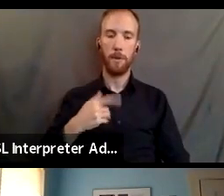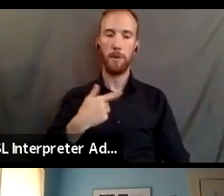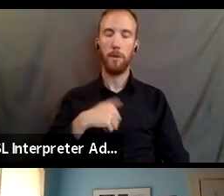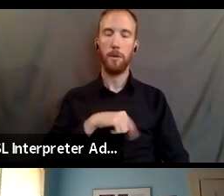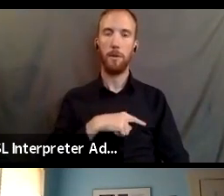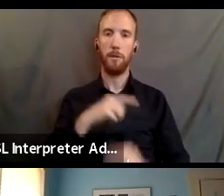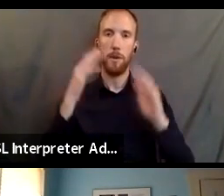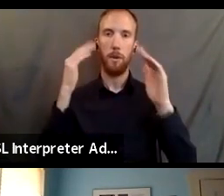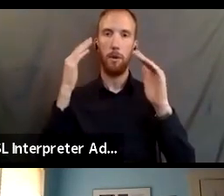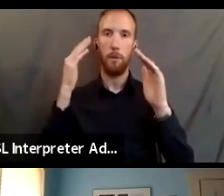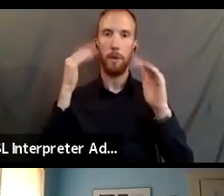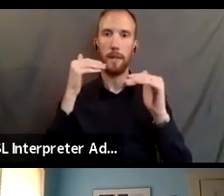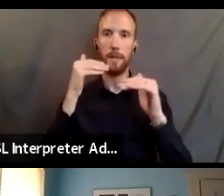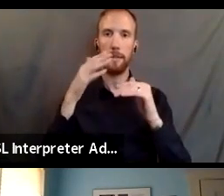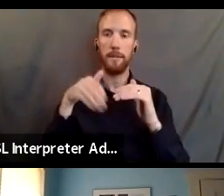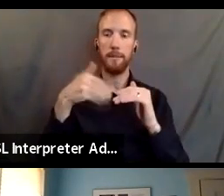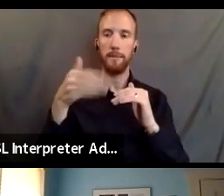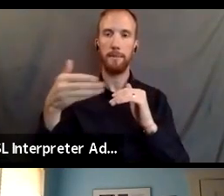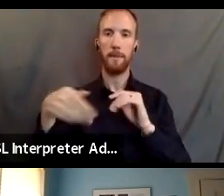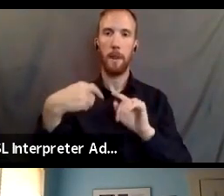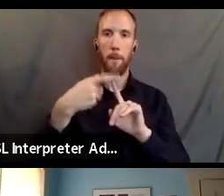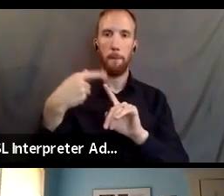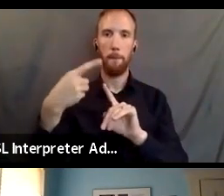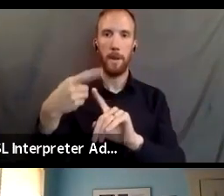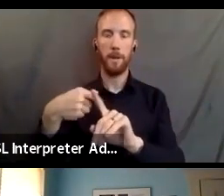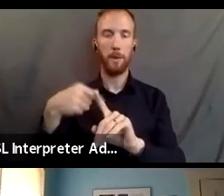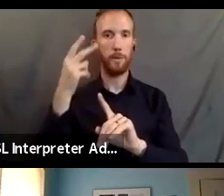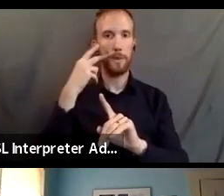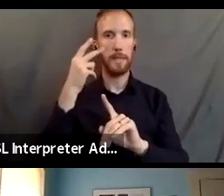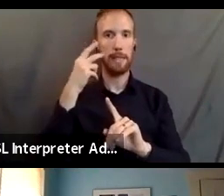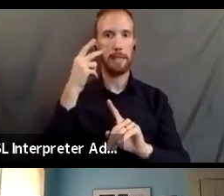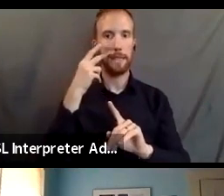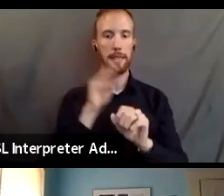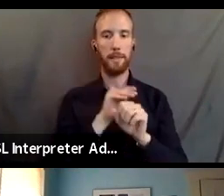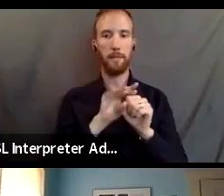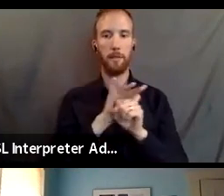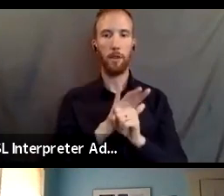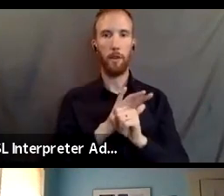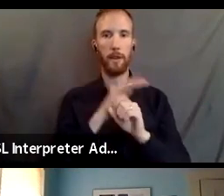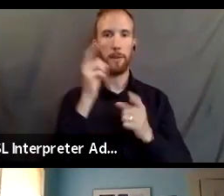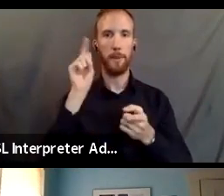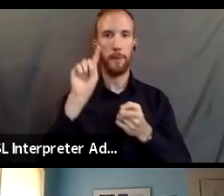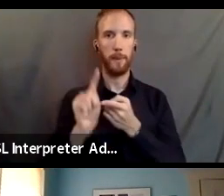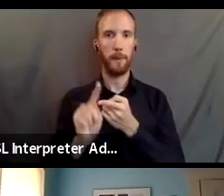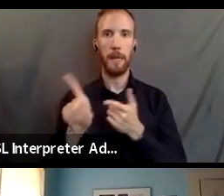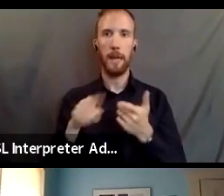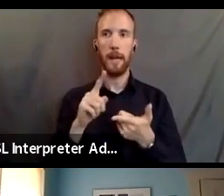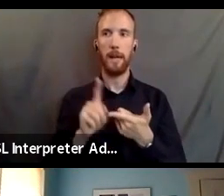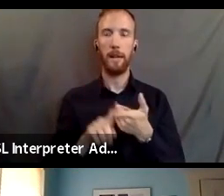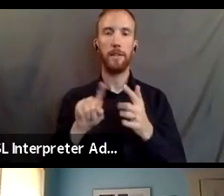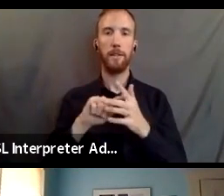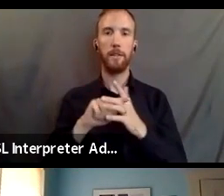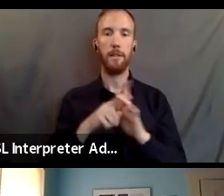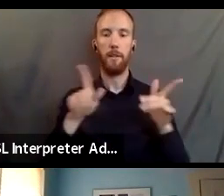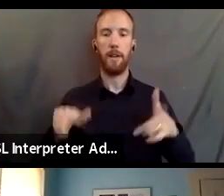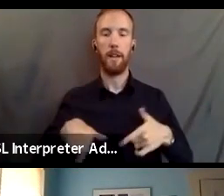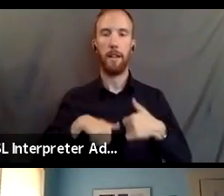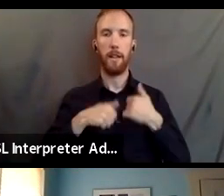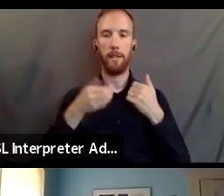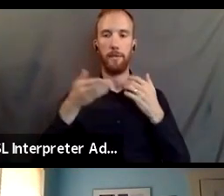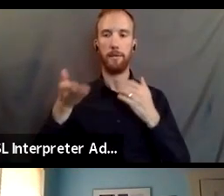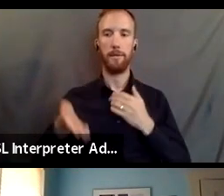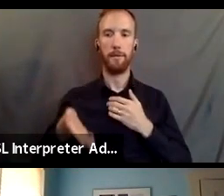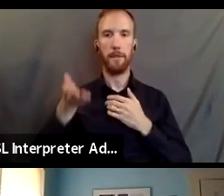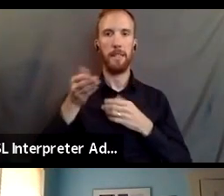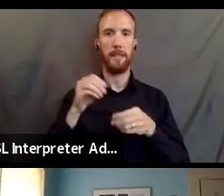months will lower the positivity rate and we can resume in-person meetings permanently i